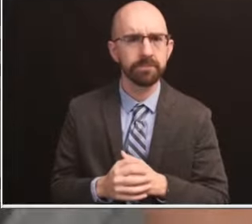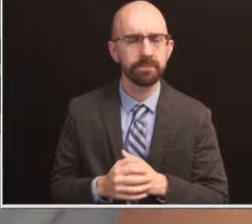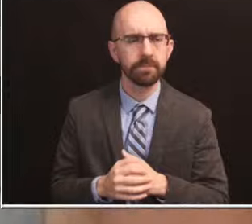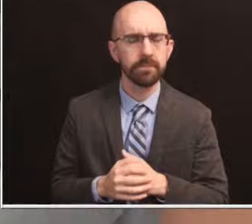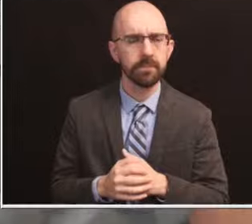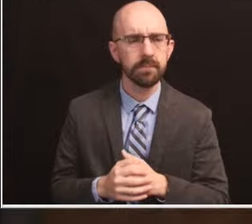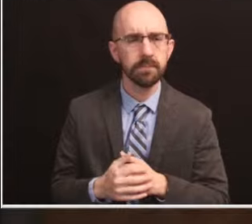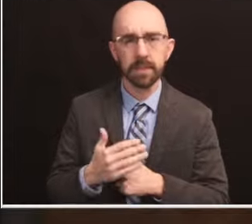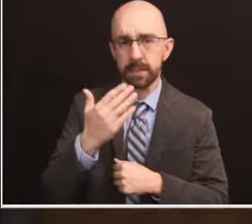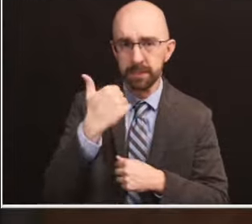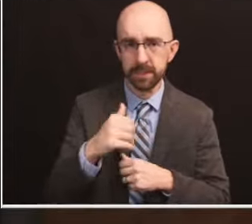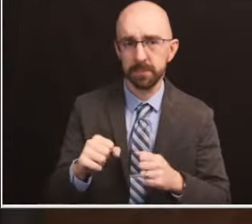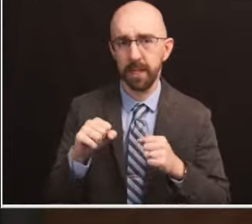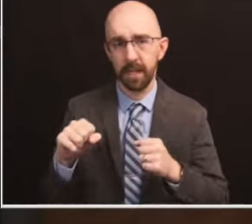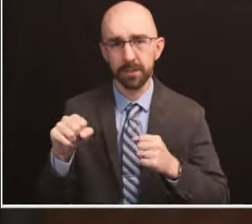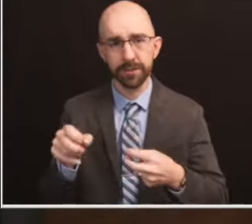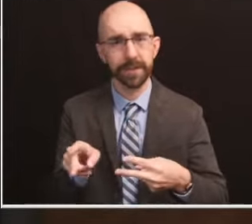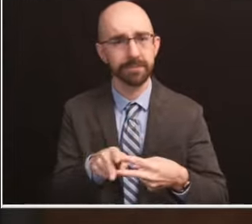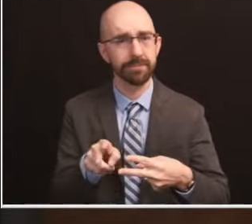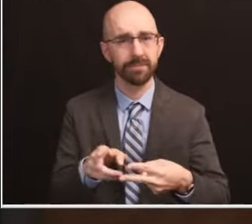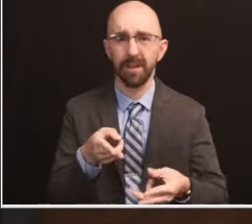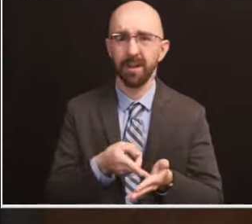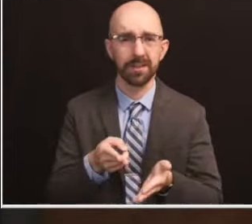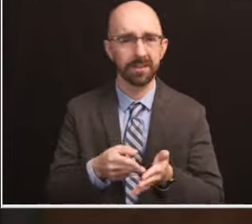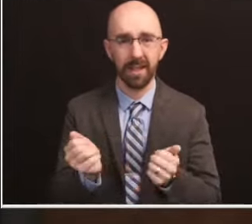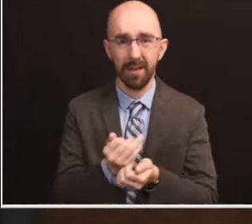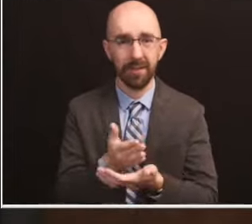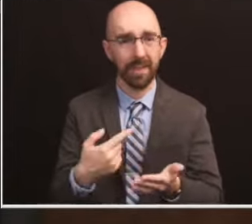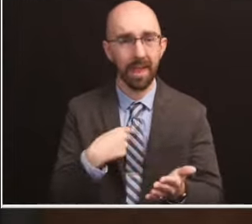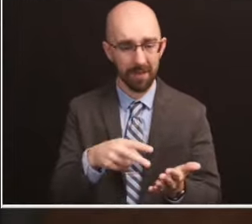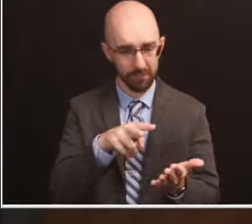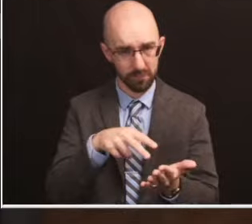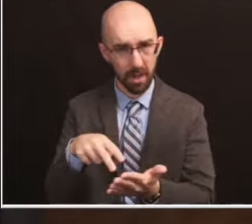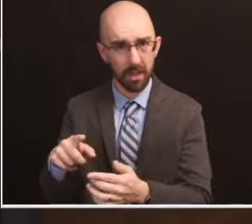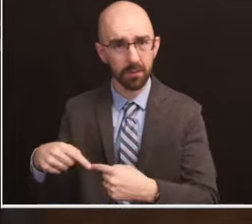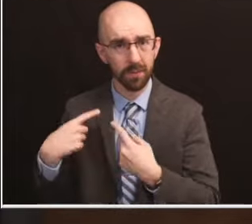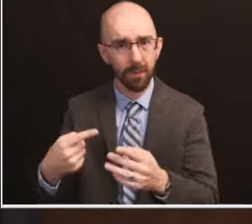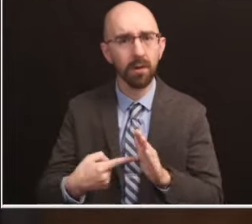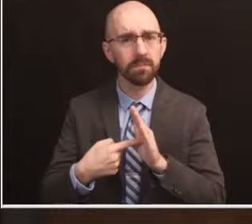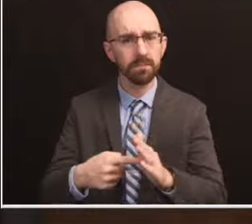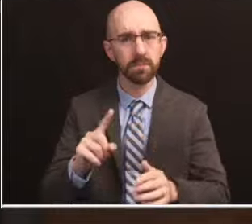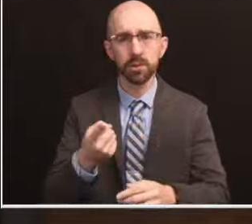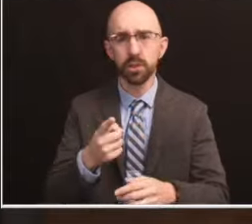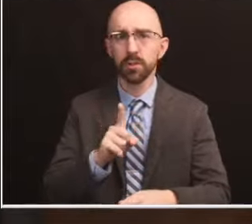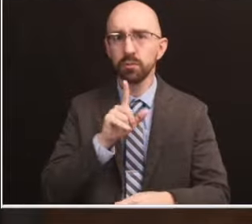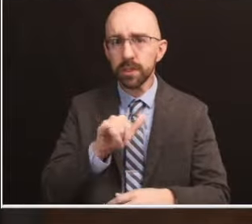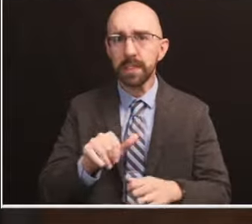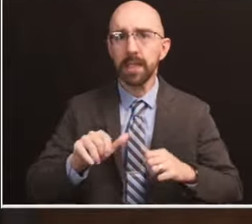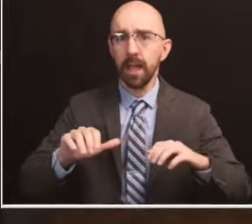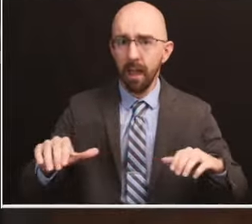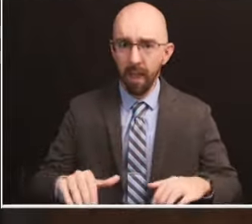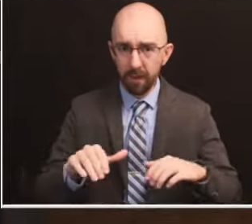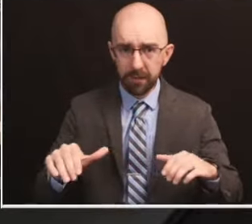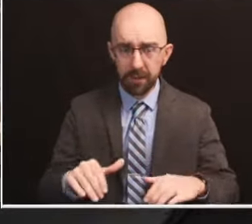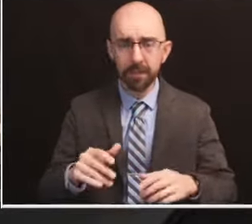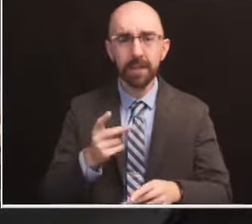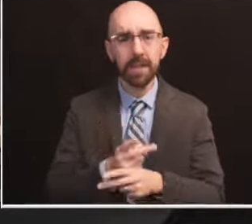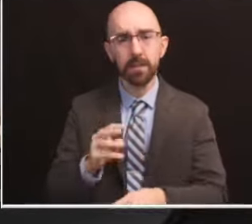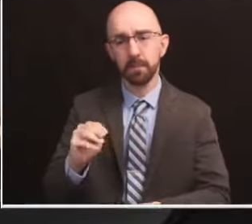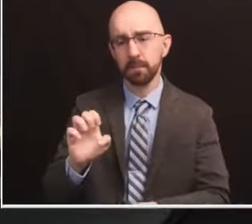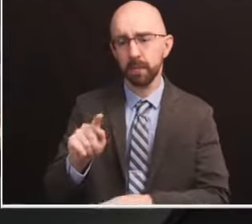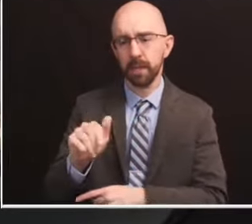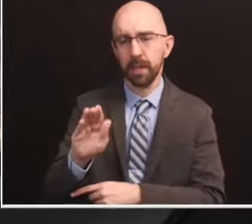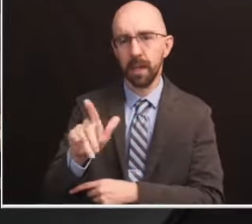Sleep and exercise, honestly. I mean, everything that I've read indicates that just staying truly active and keeping your